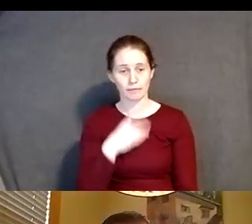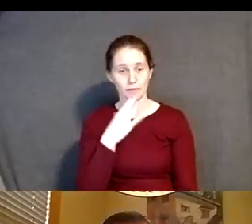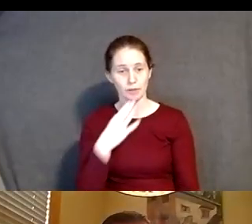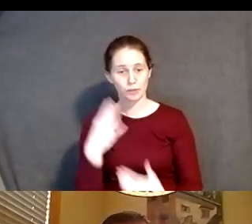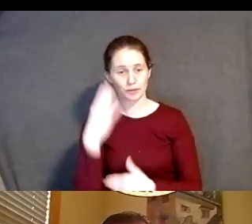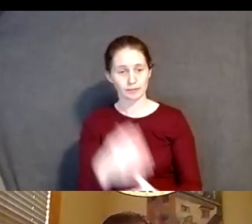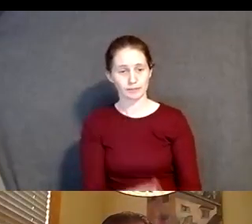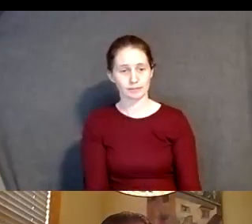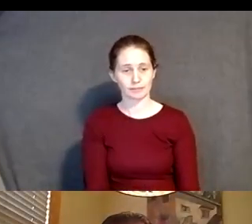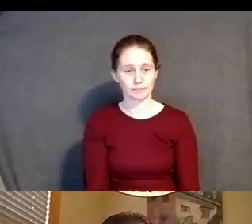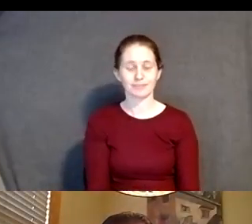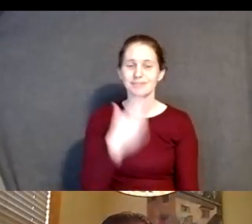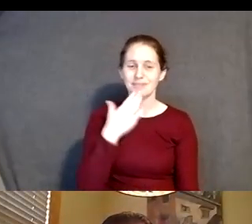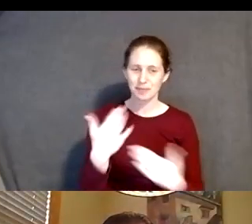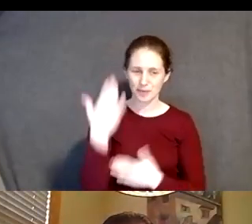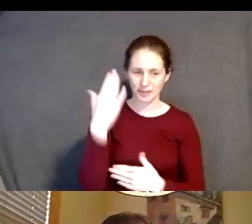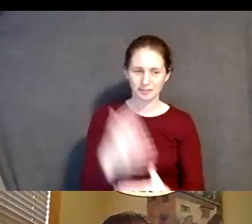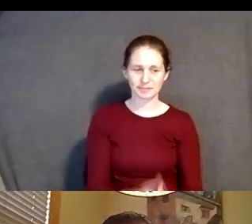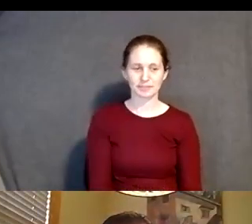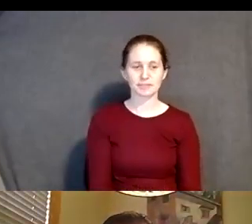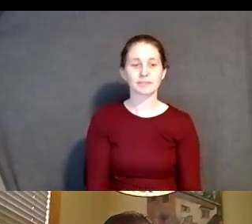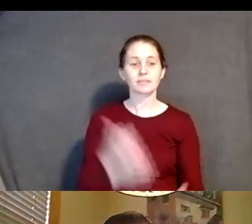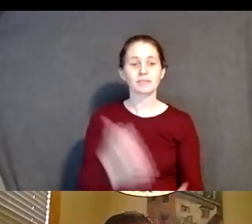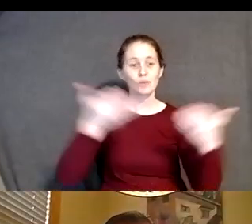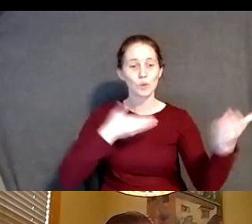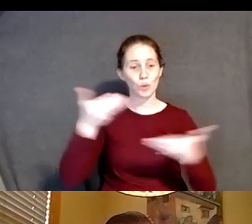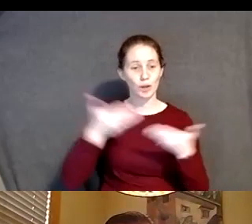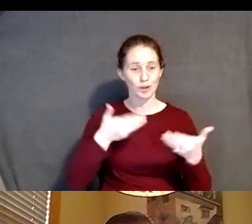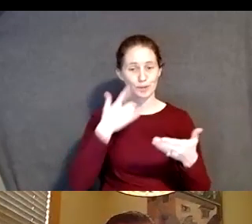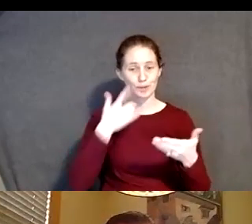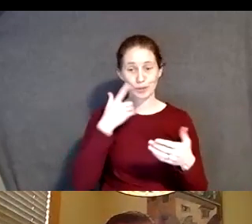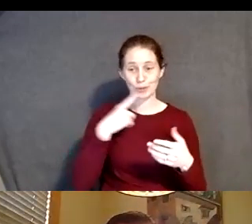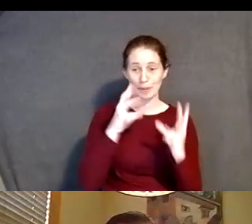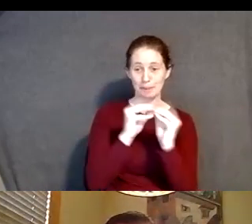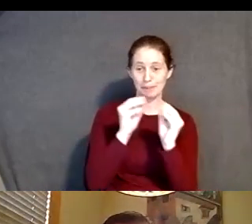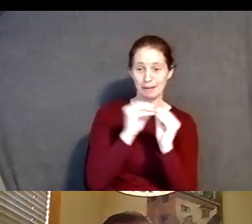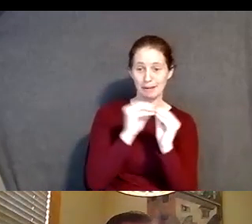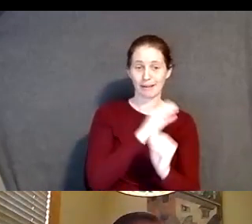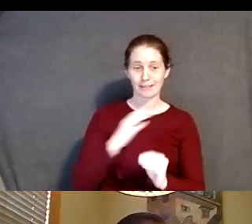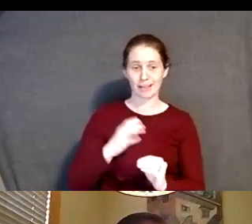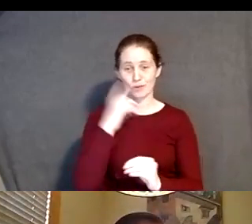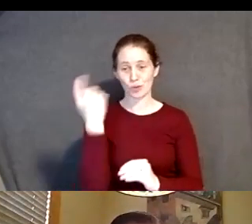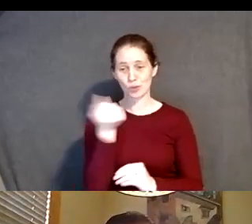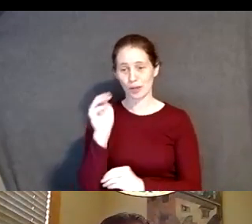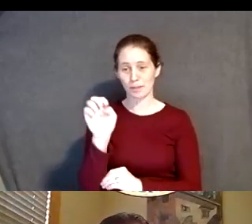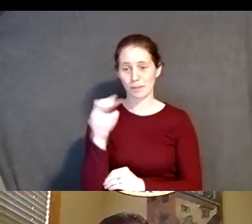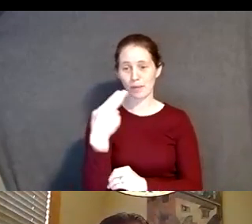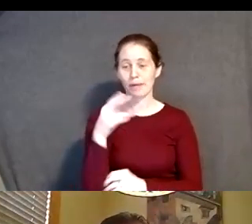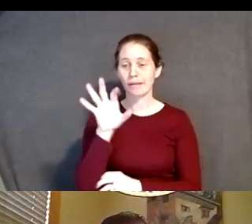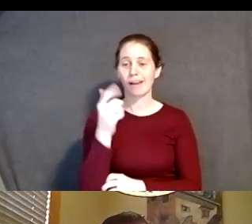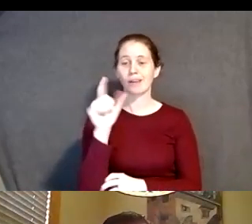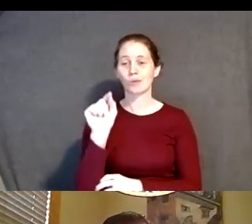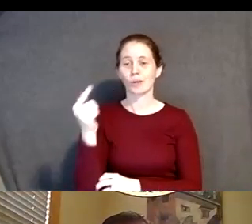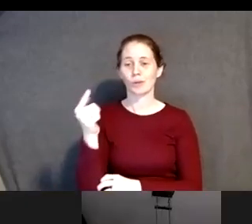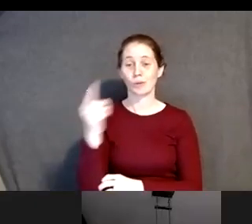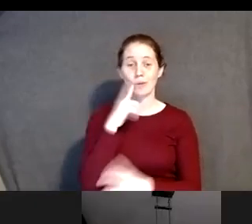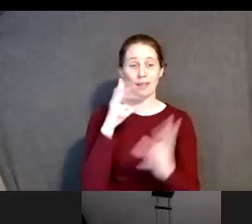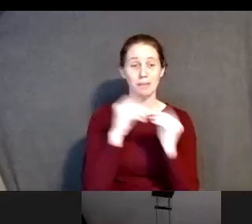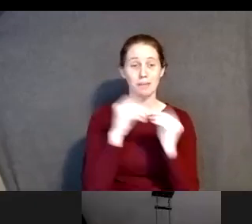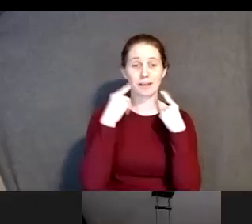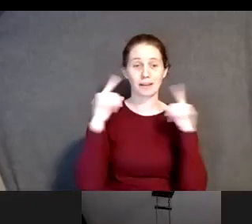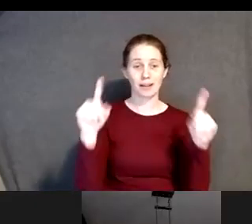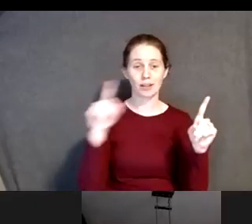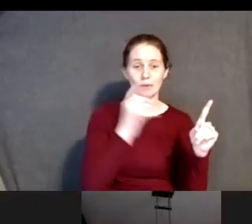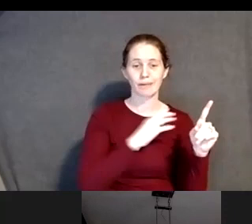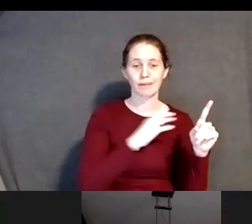Good morning and welcome to the regular meeting of City Council for Tuesday, March 9th, 2021. Meeting announcements. Council will